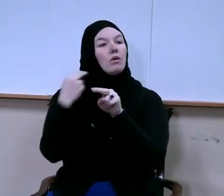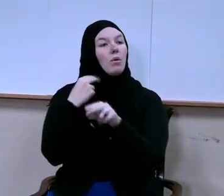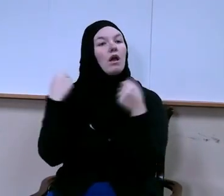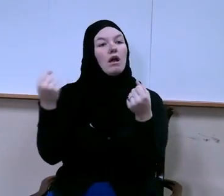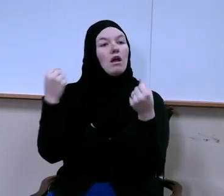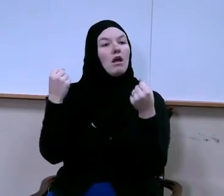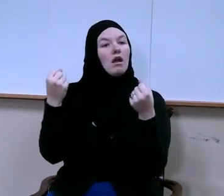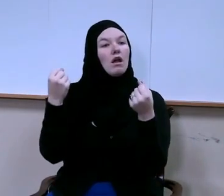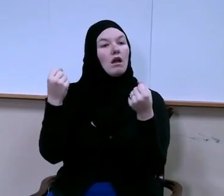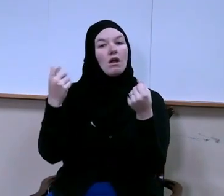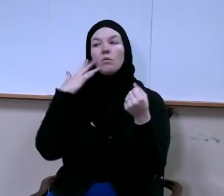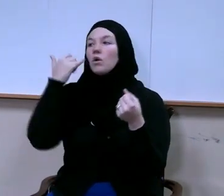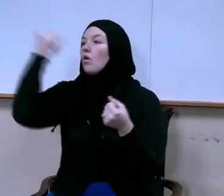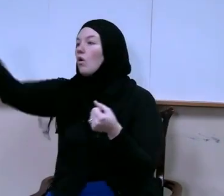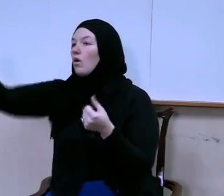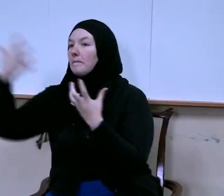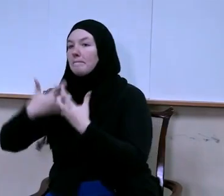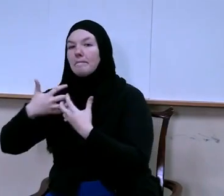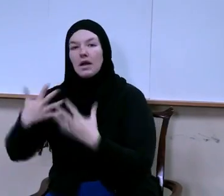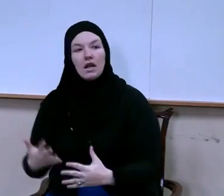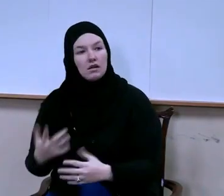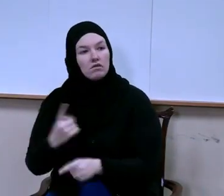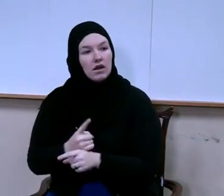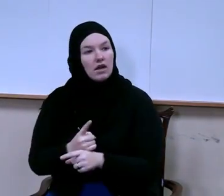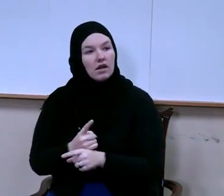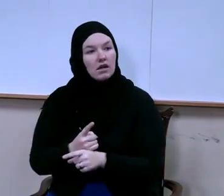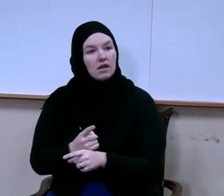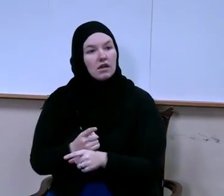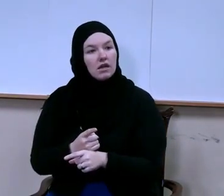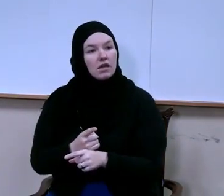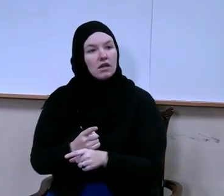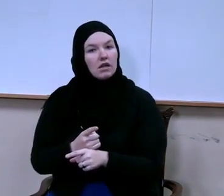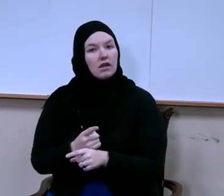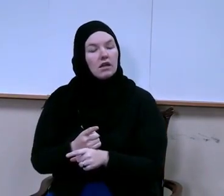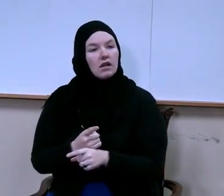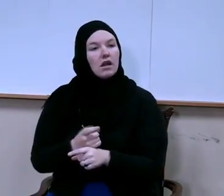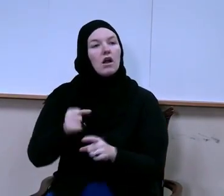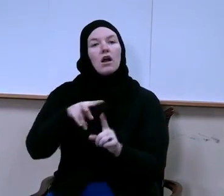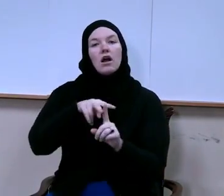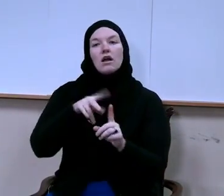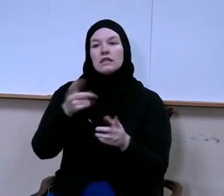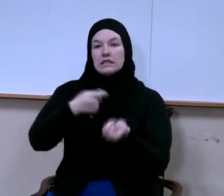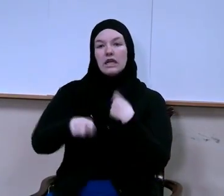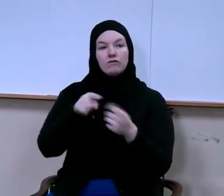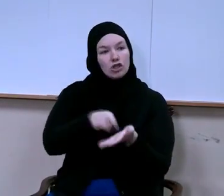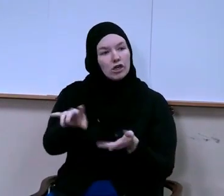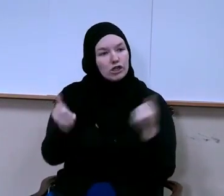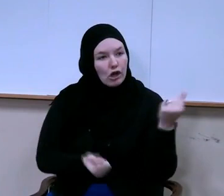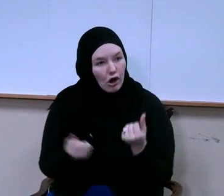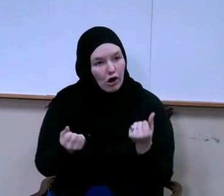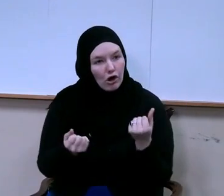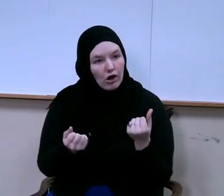first thing he does is call a mechanic. Do you know what? You are a mechanic. He is a mechanic. Instead of checking his